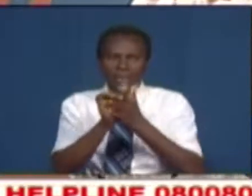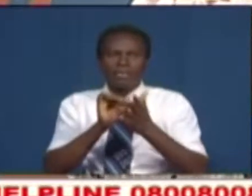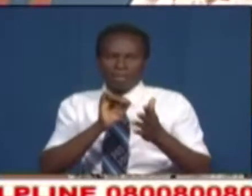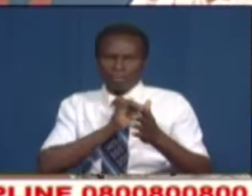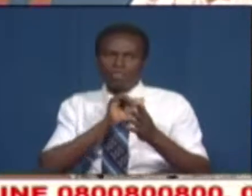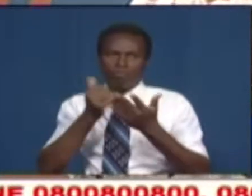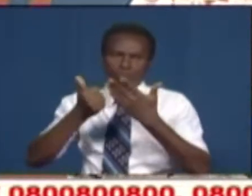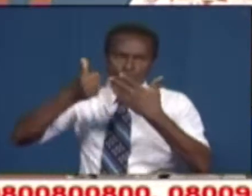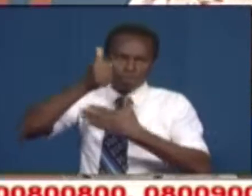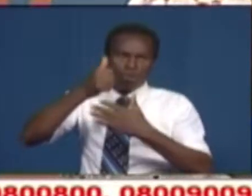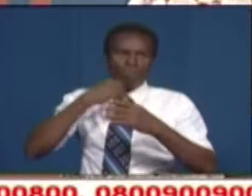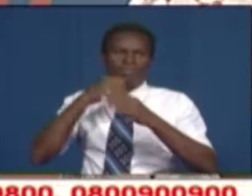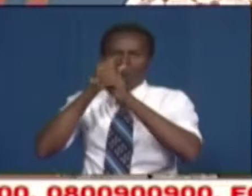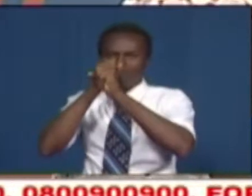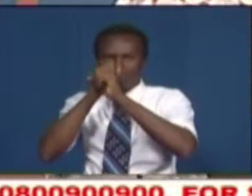promoting